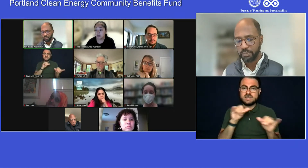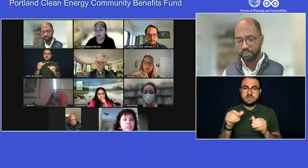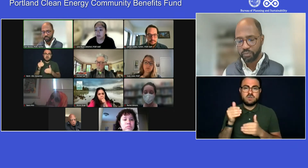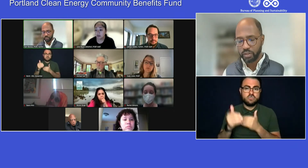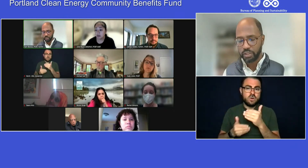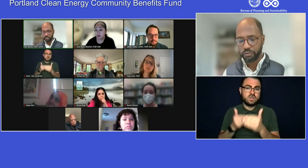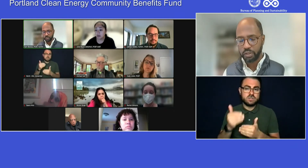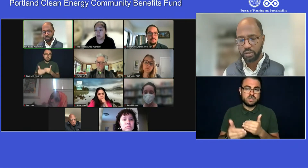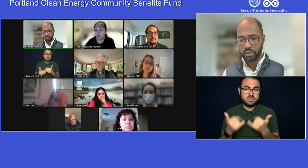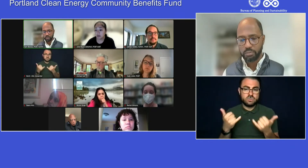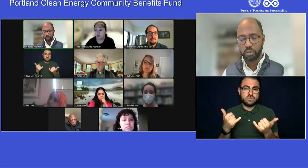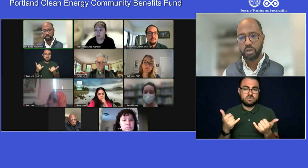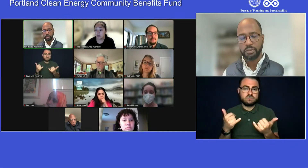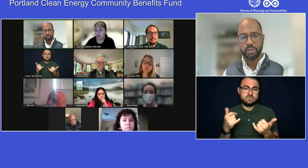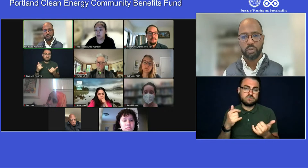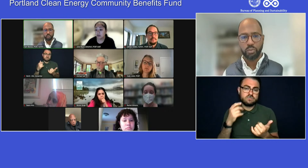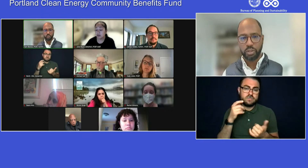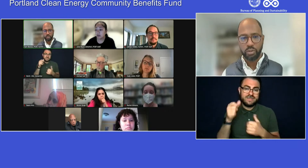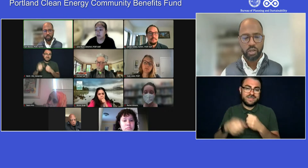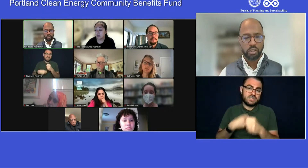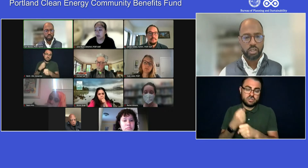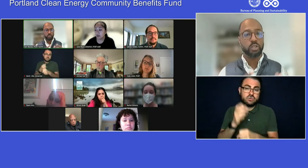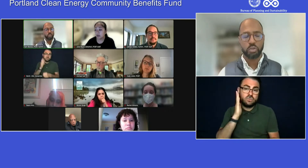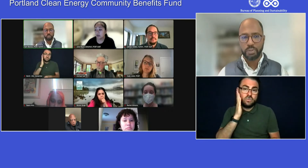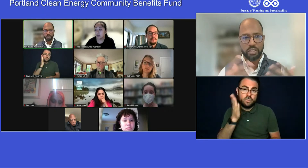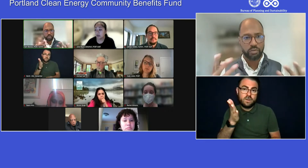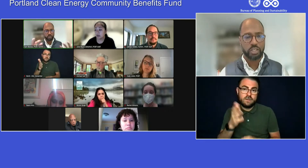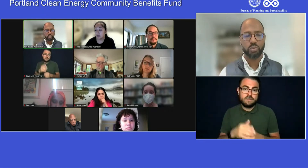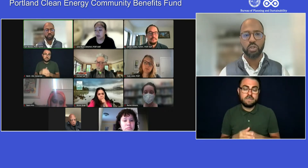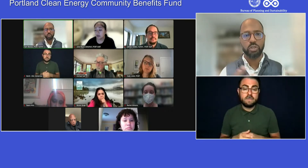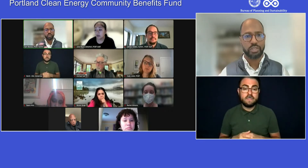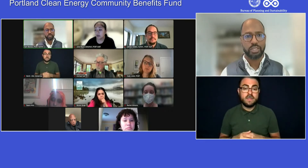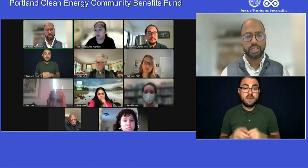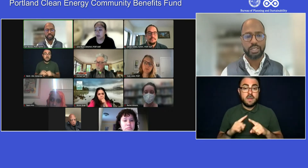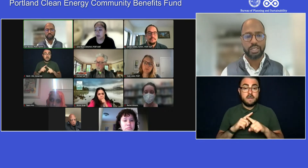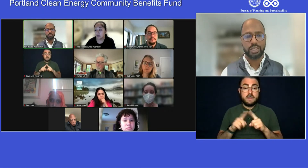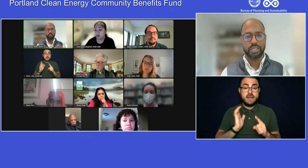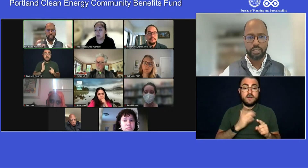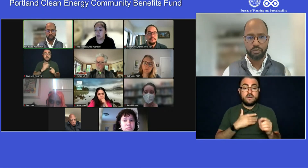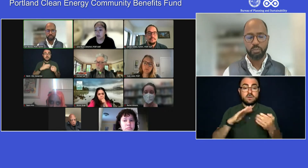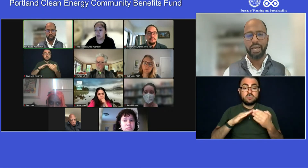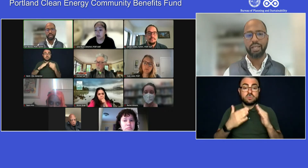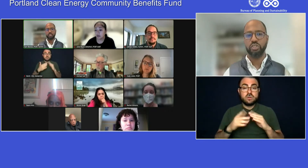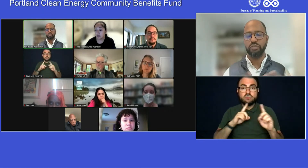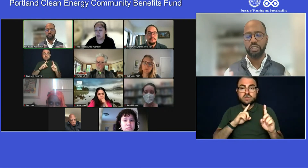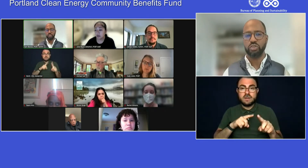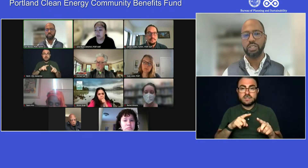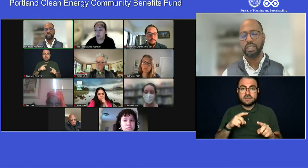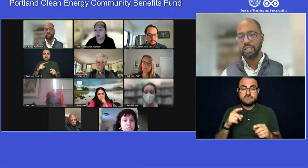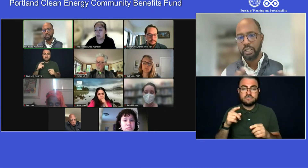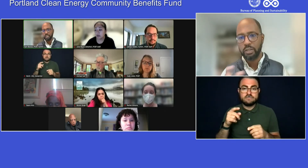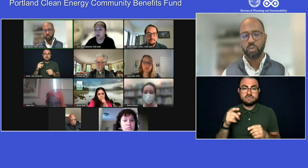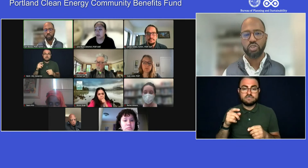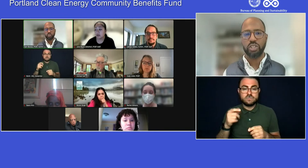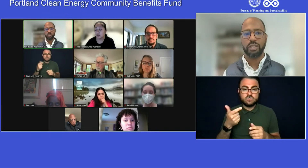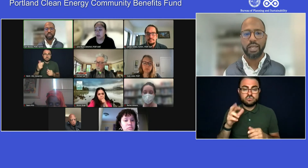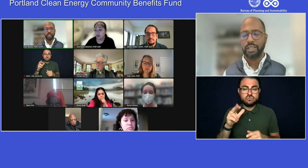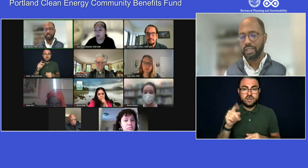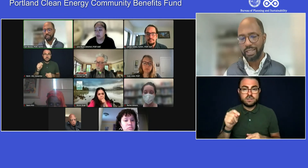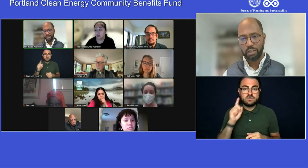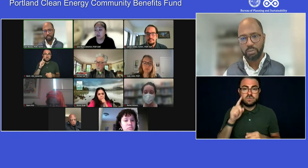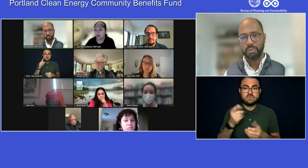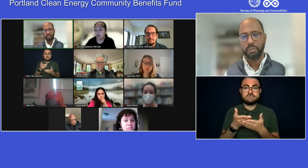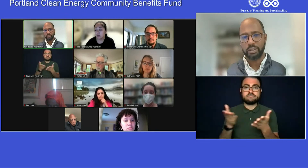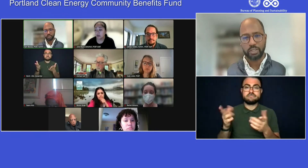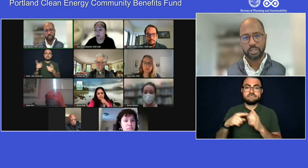across different programs, but when our community responsive grants will go to city council as a full package eventually, and we will